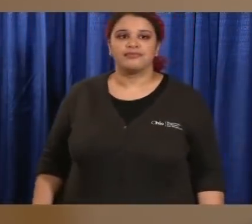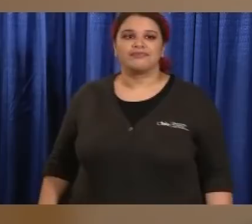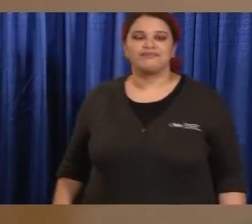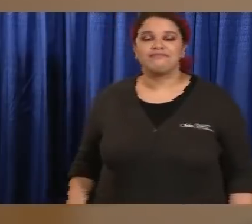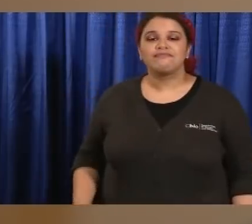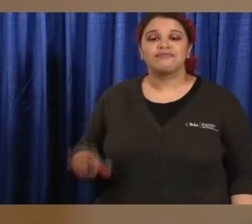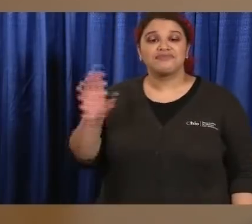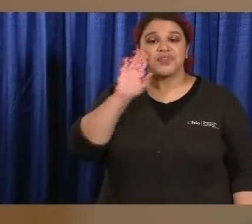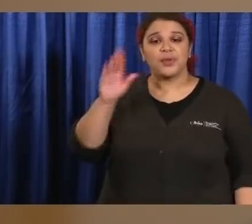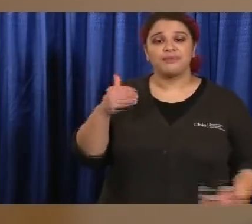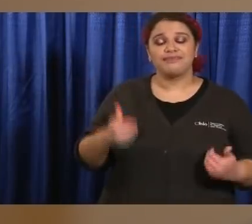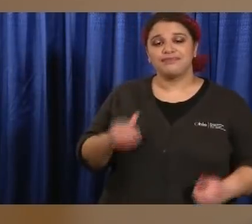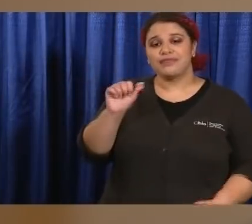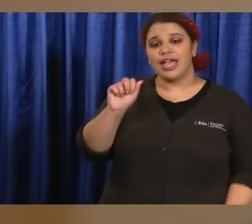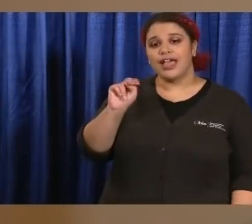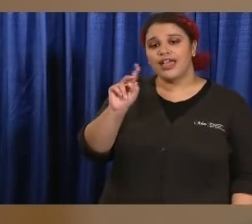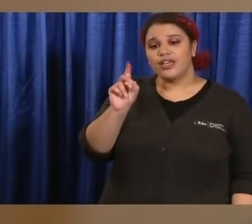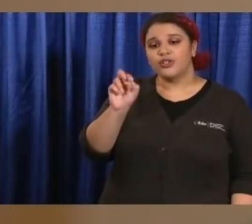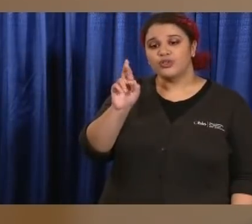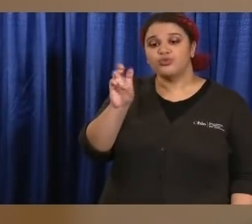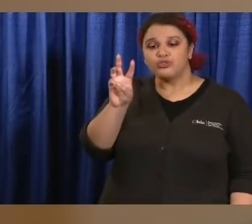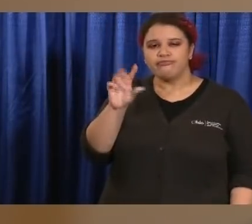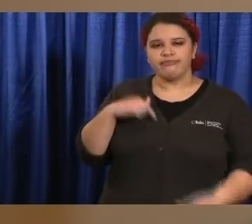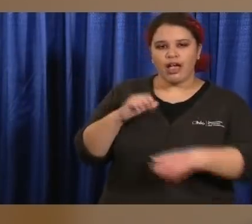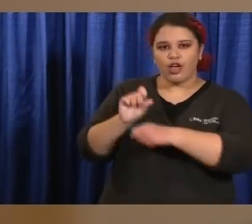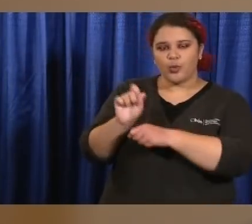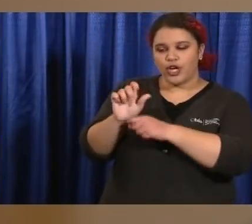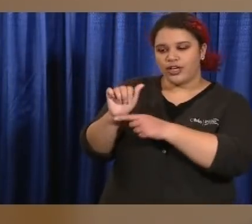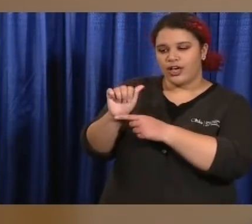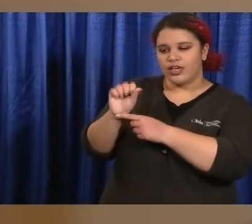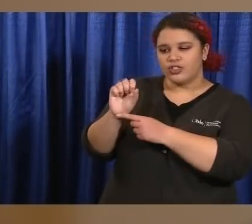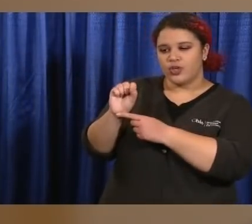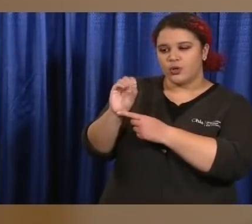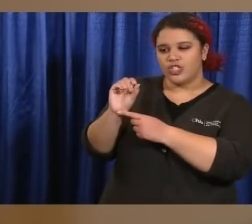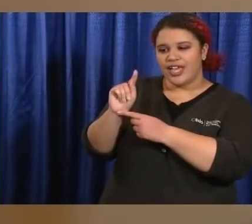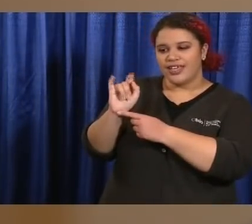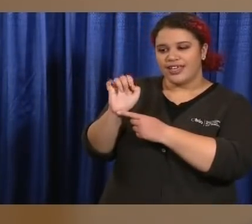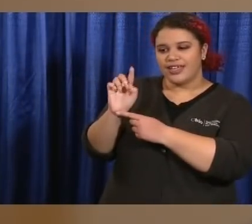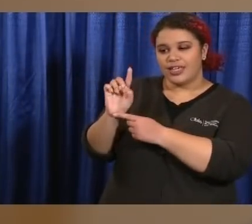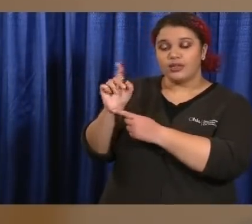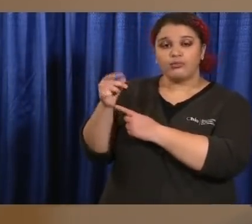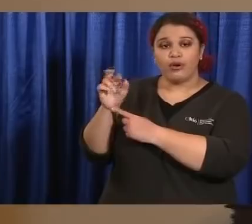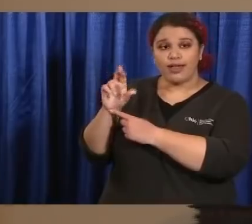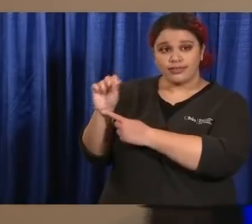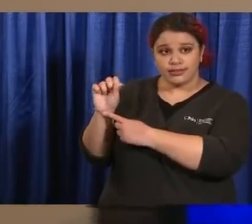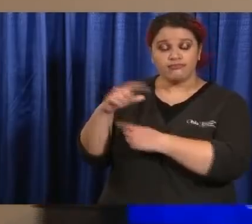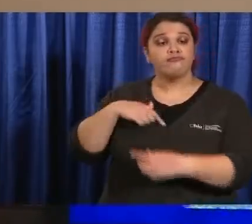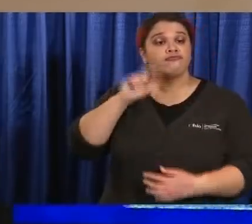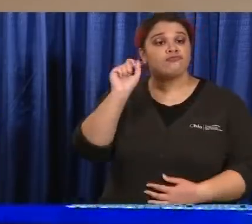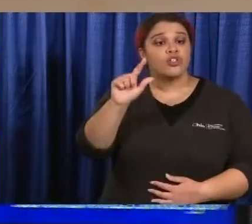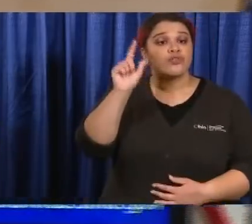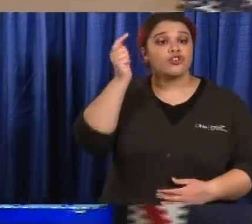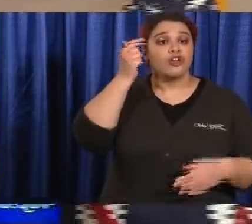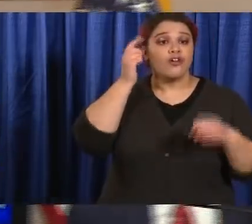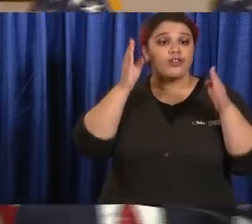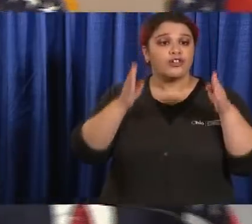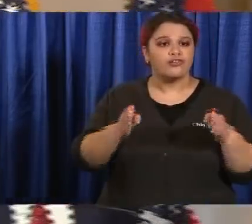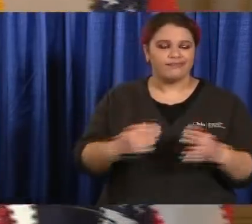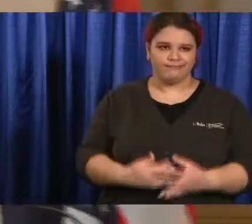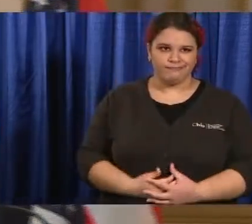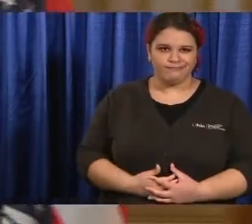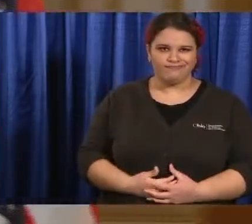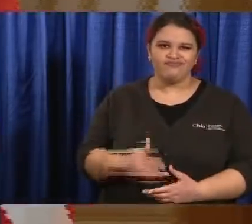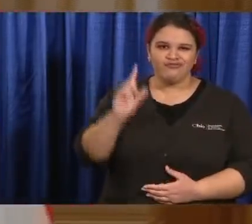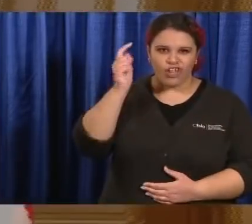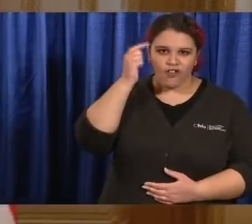Hello, it's Andrew Welsh-Huggins with the Associated Press, and I think this would be for Governor DeWine. Governor, as you're probably aware,